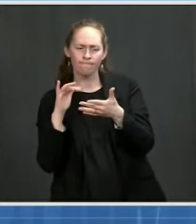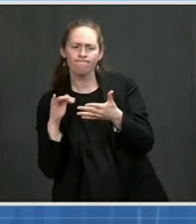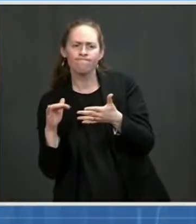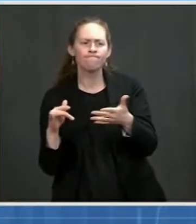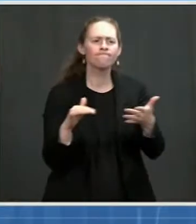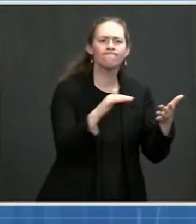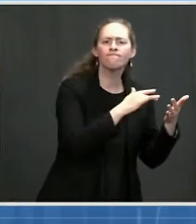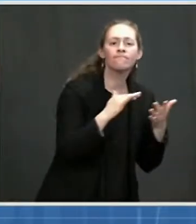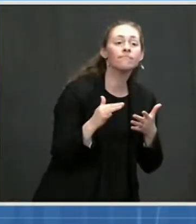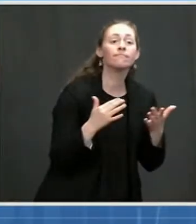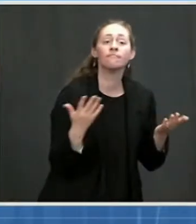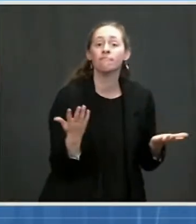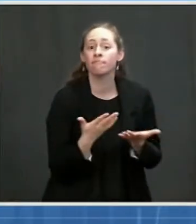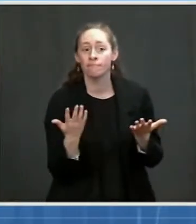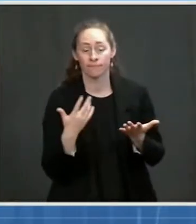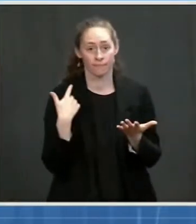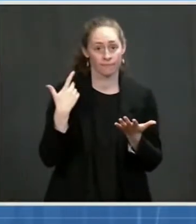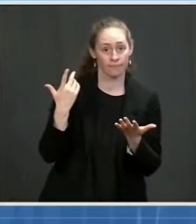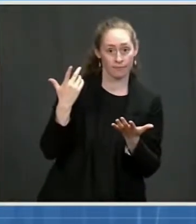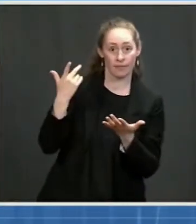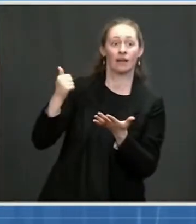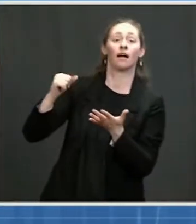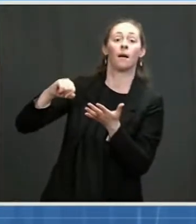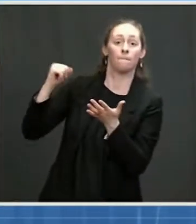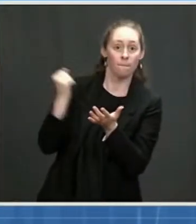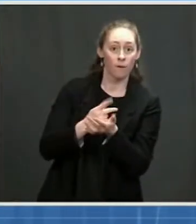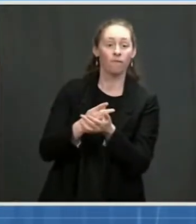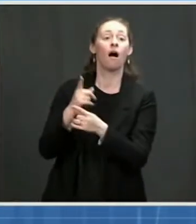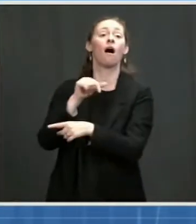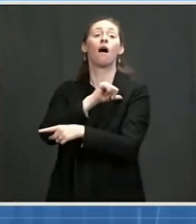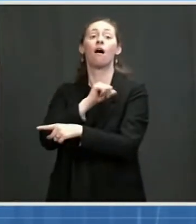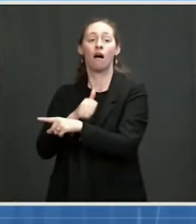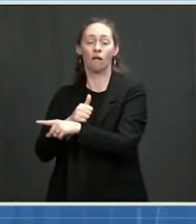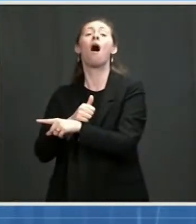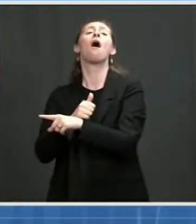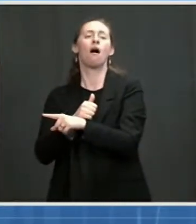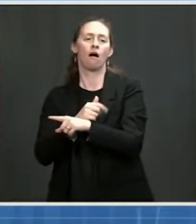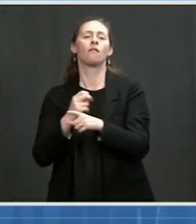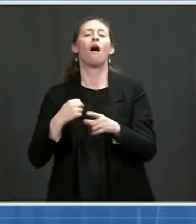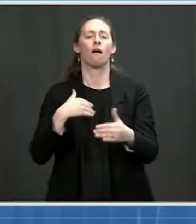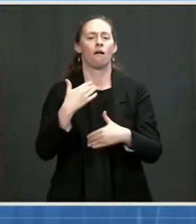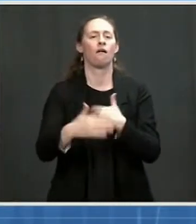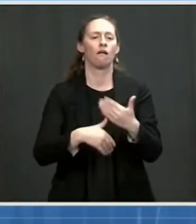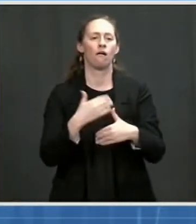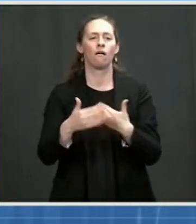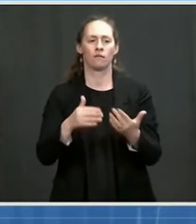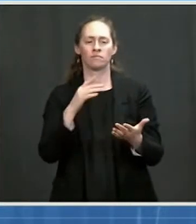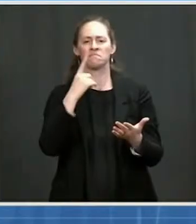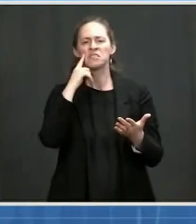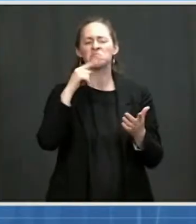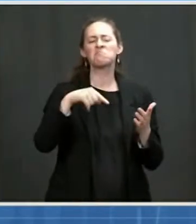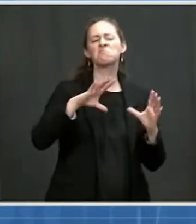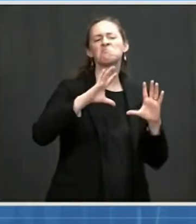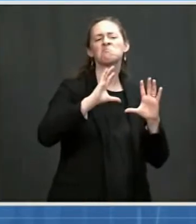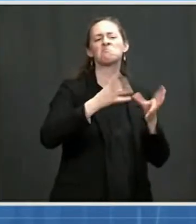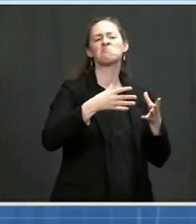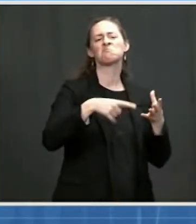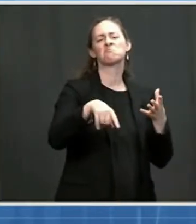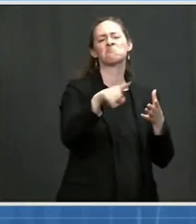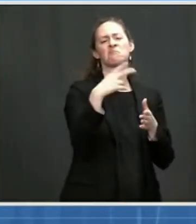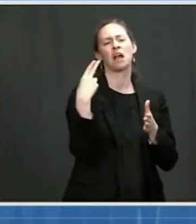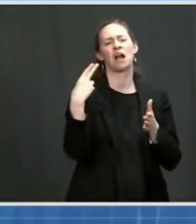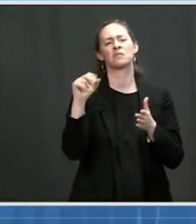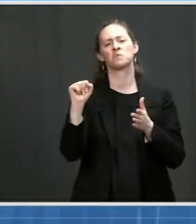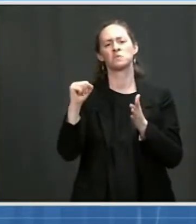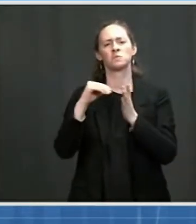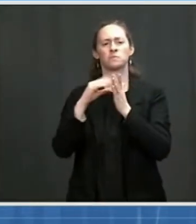we'll be able to get adolescent vaccine, high school students vaccinated actually before they enter the